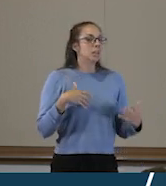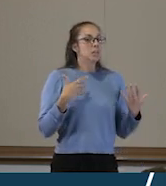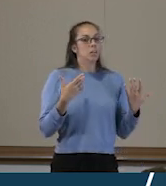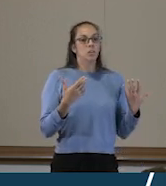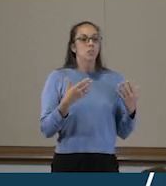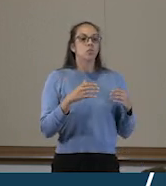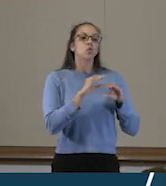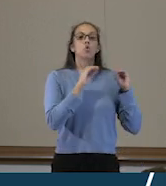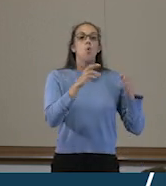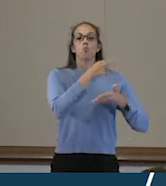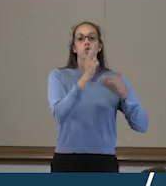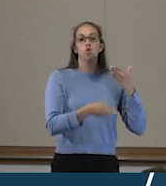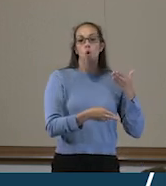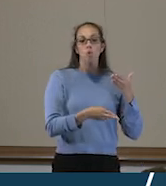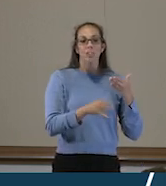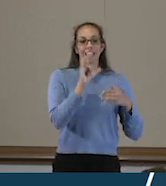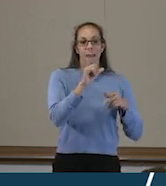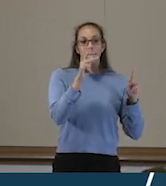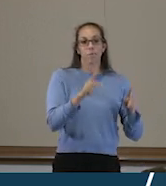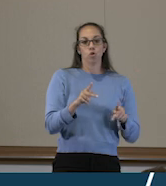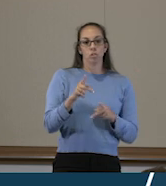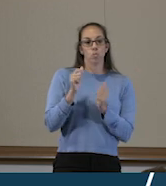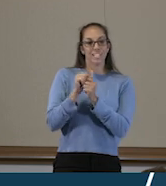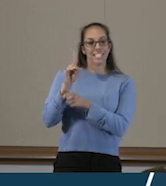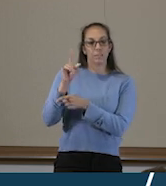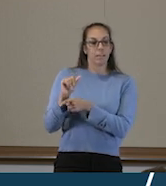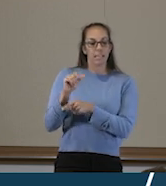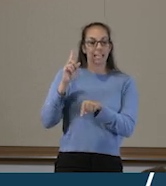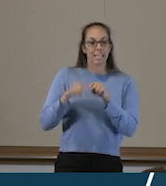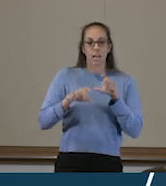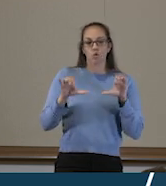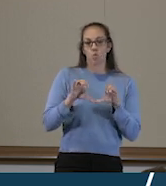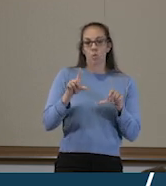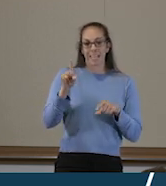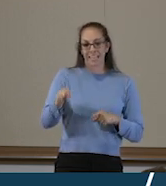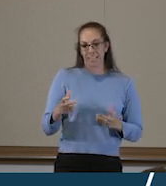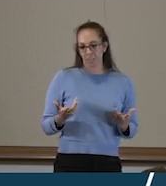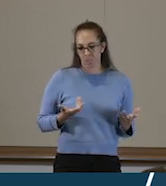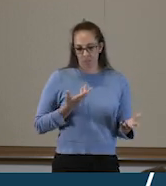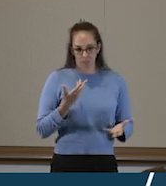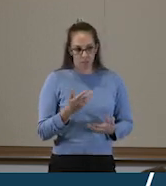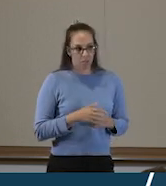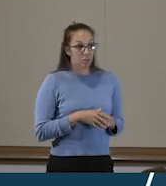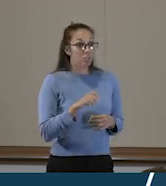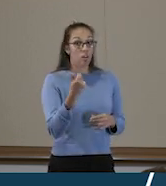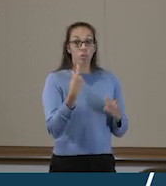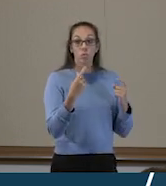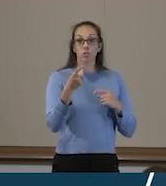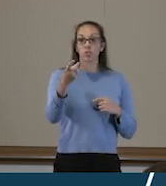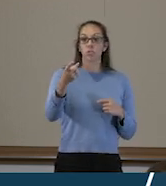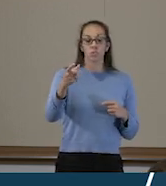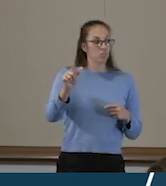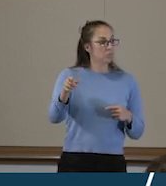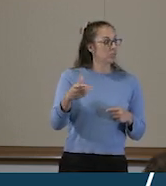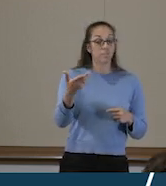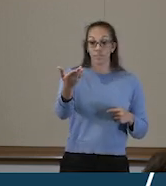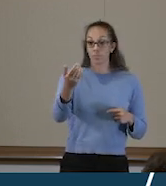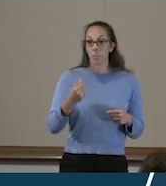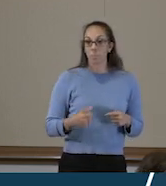is incapacitated. Sure. And any other questions? Yeah.